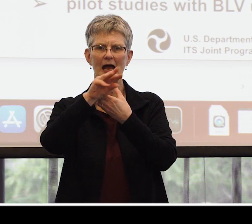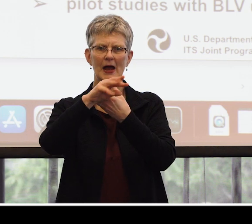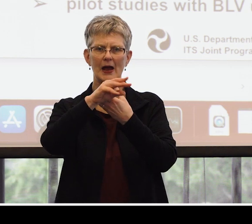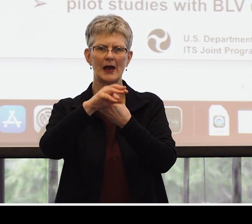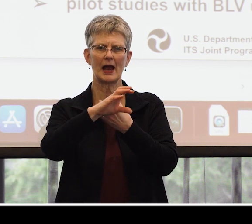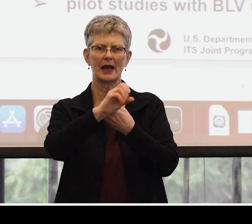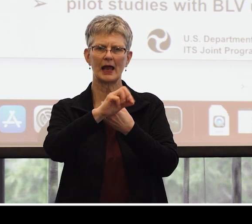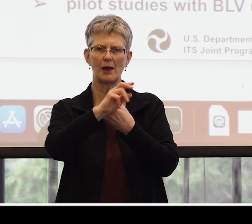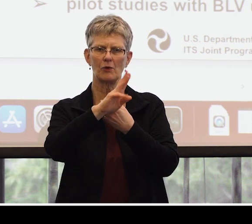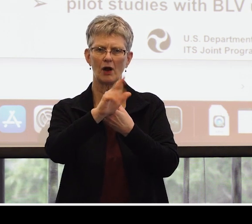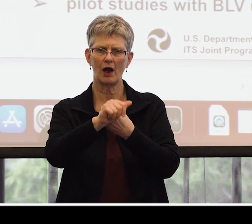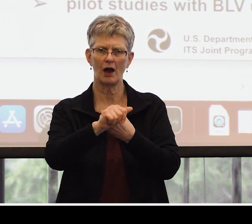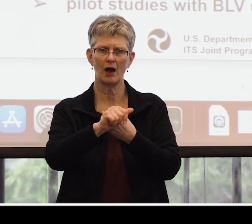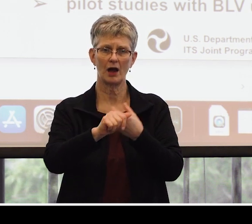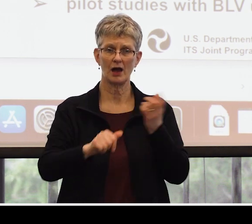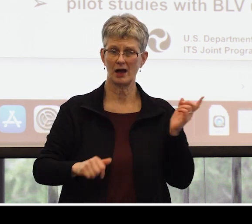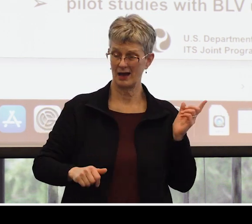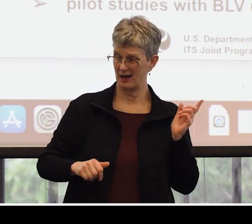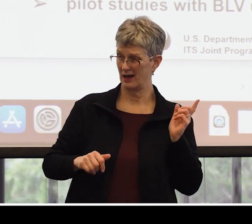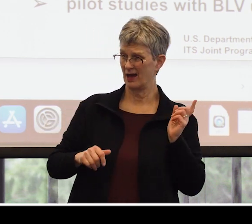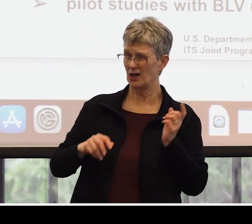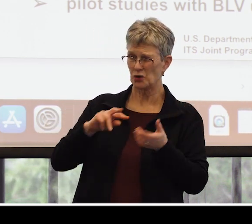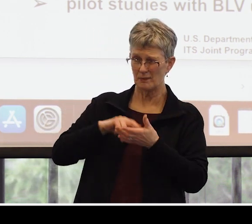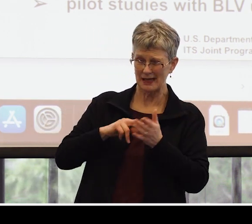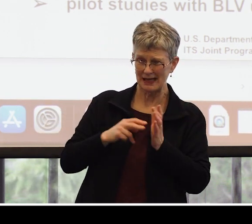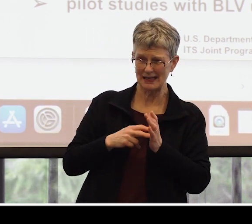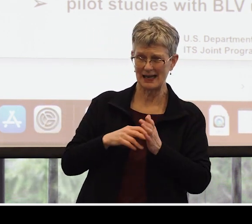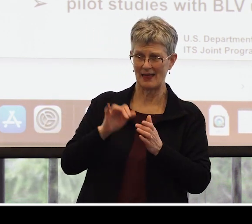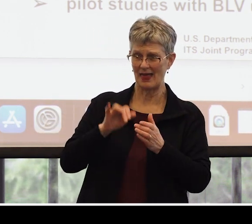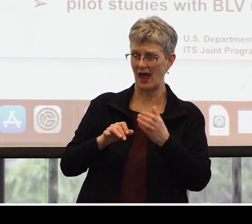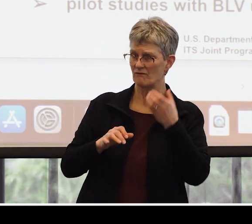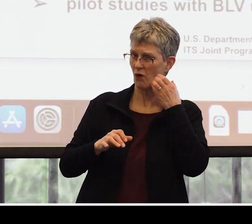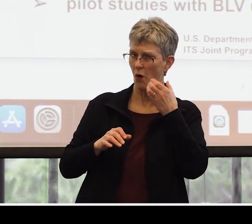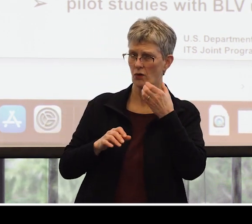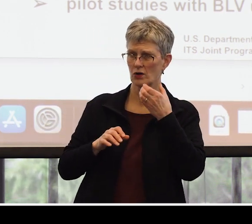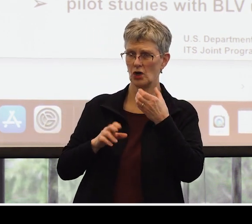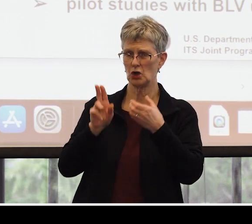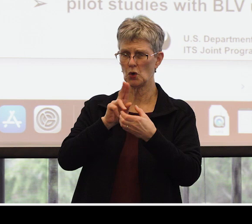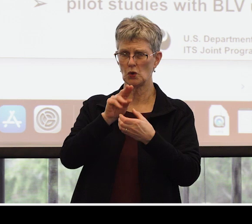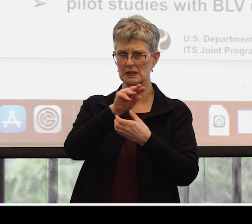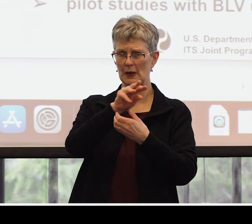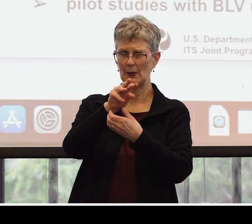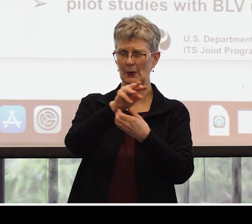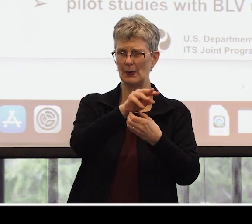Not for, you mean for orientation and heading? No, not this time.